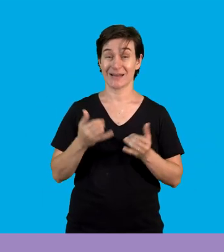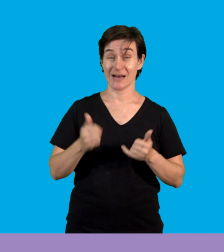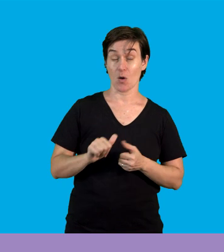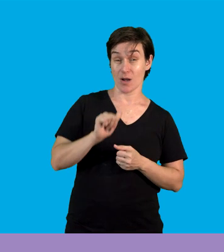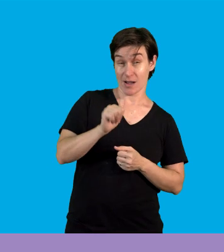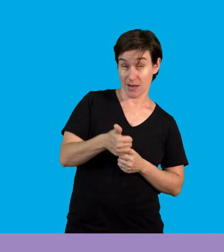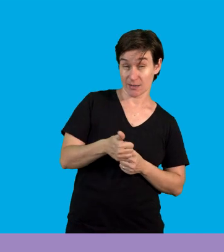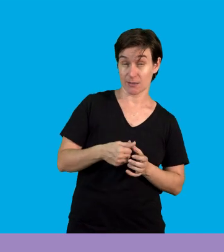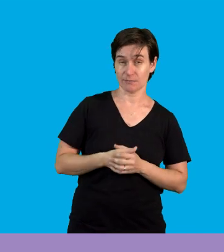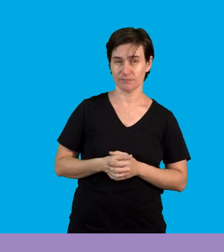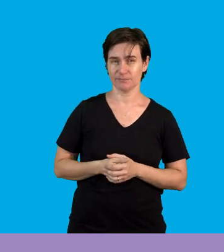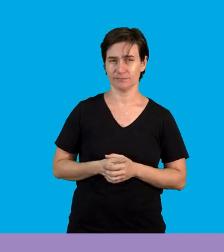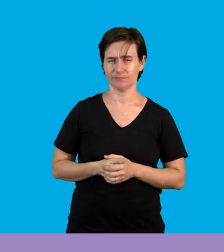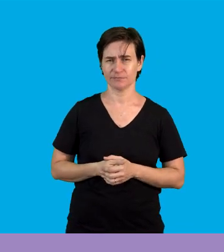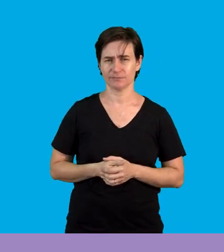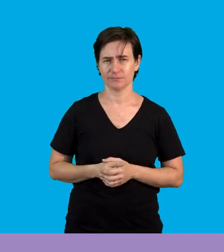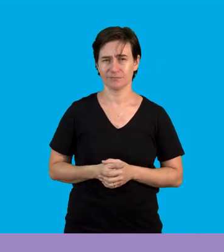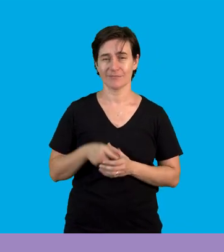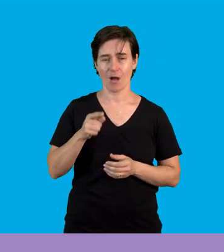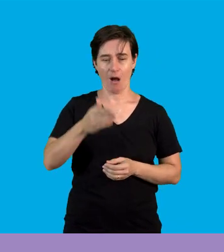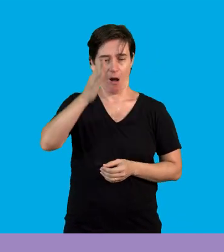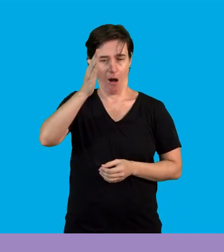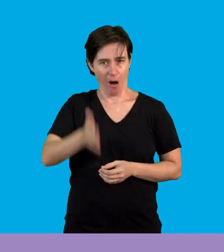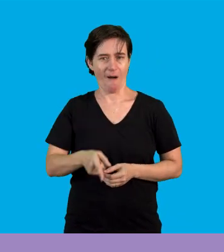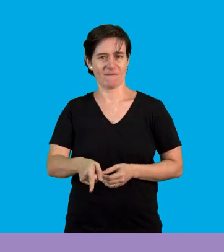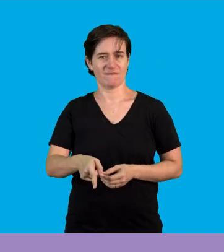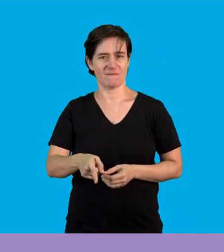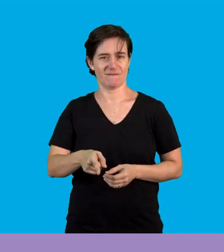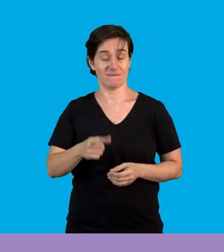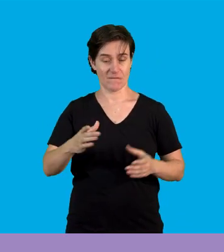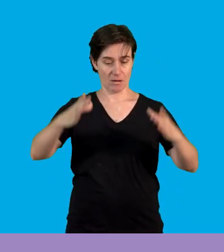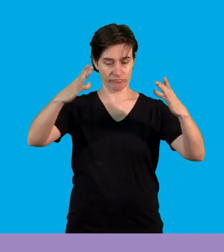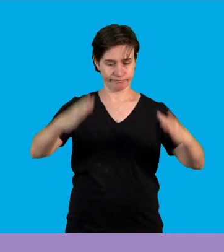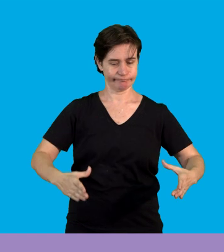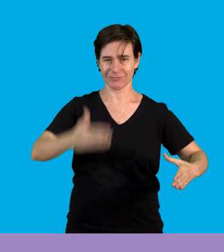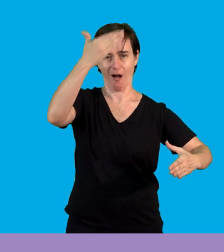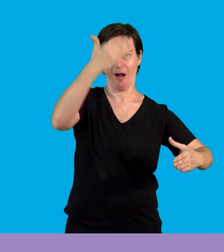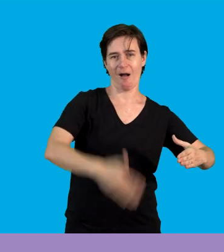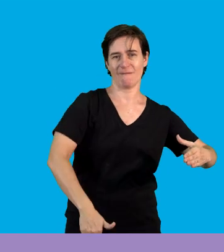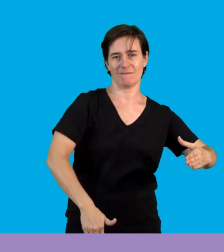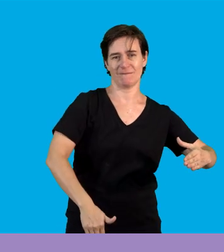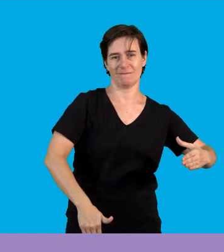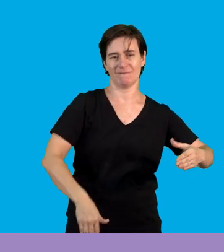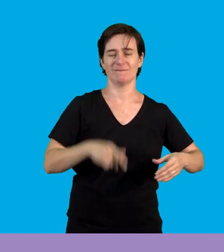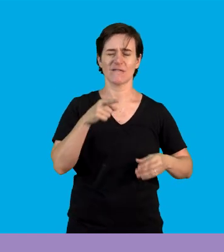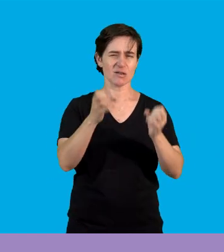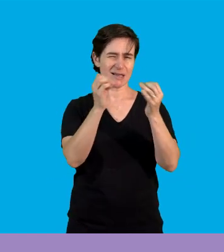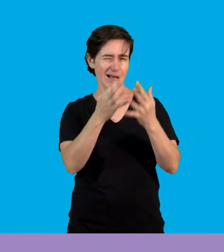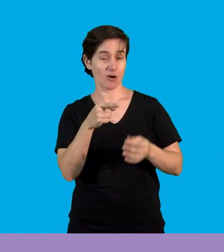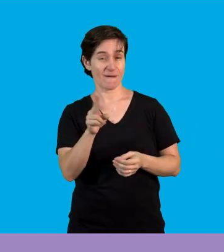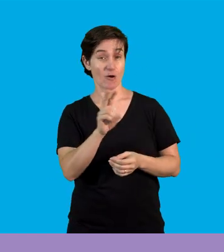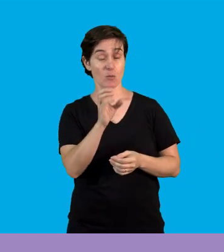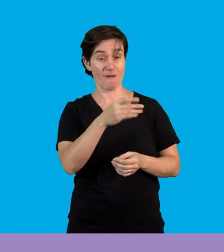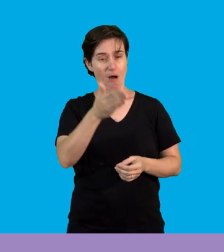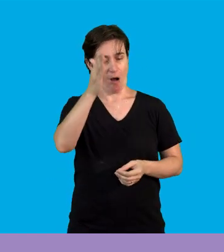Now, the next one that we're going to look at is a half cylinder. So it says there, calculate the volume of the following